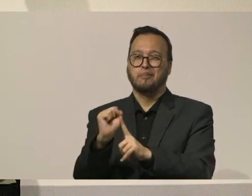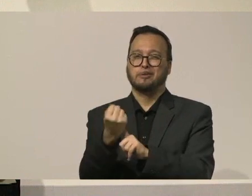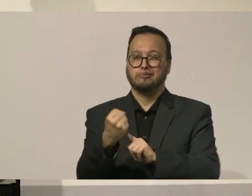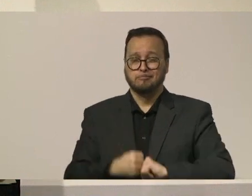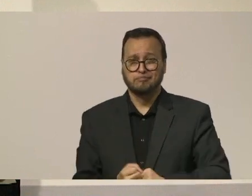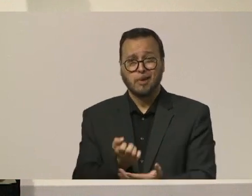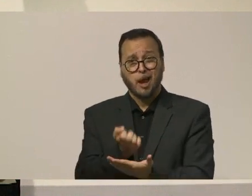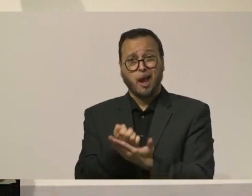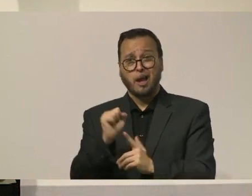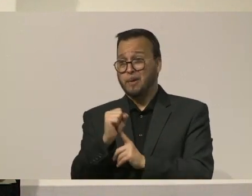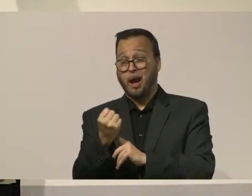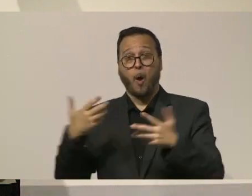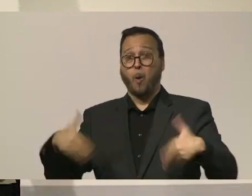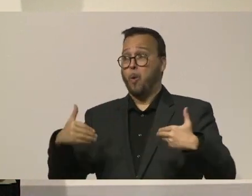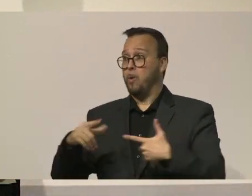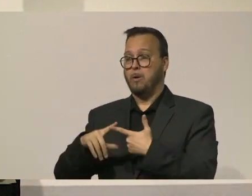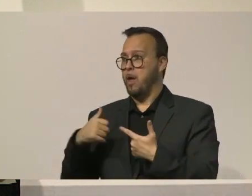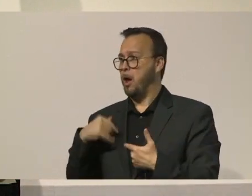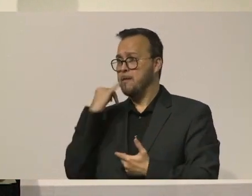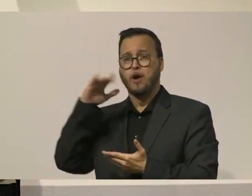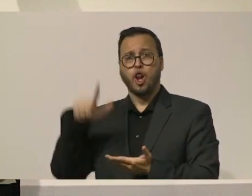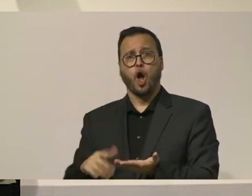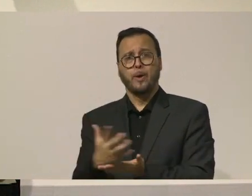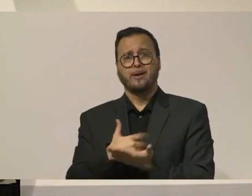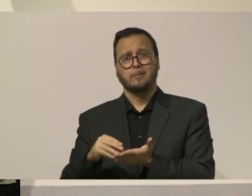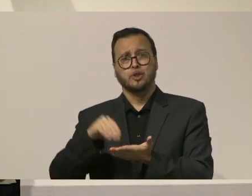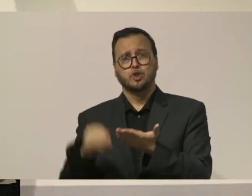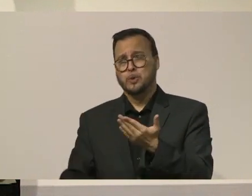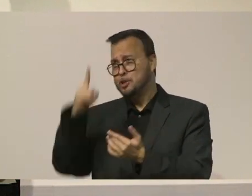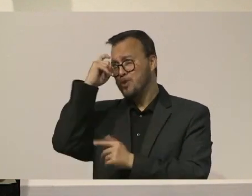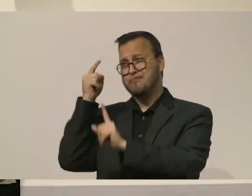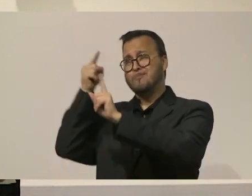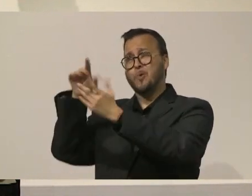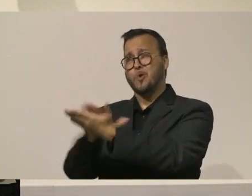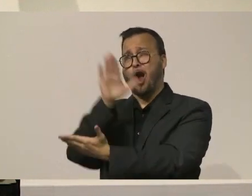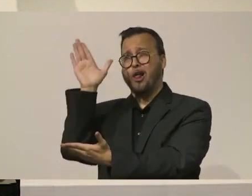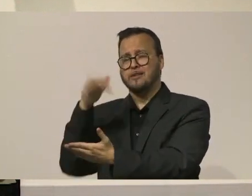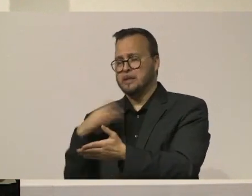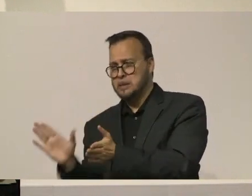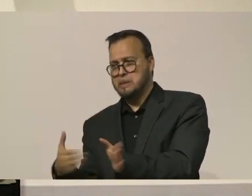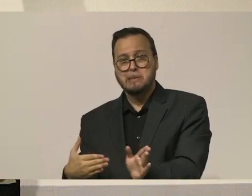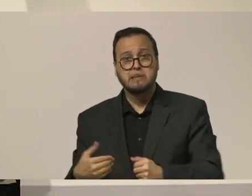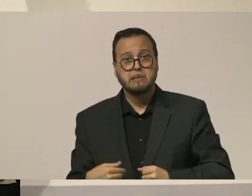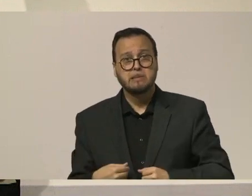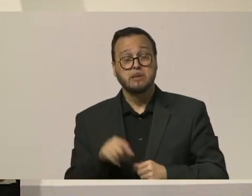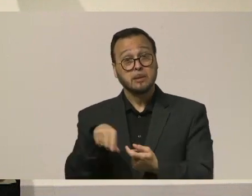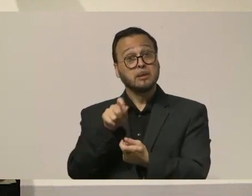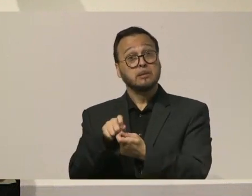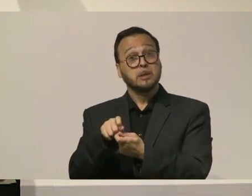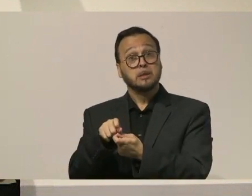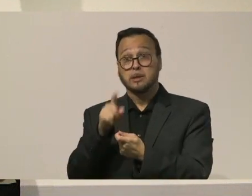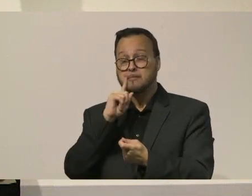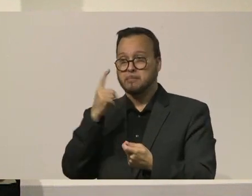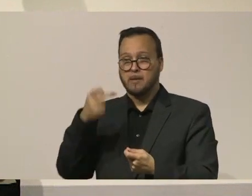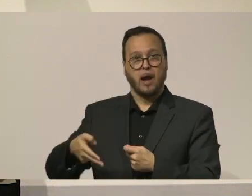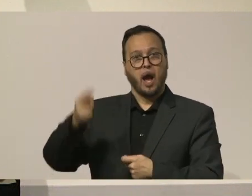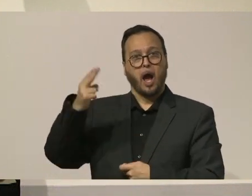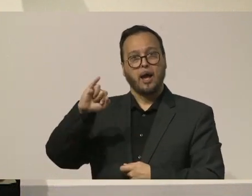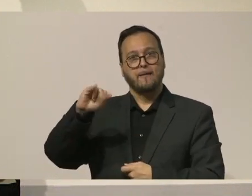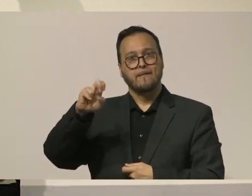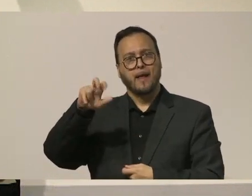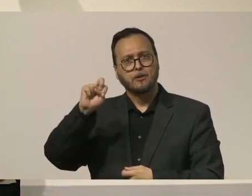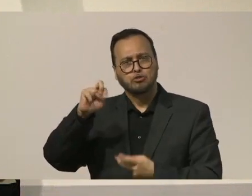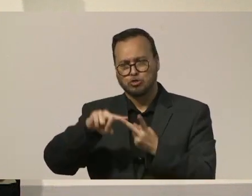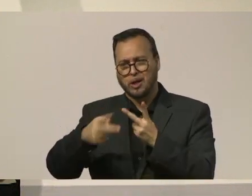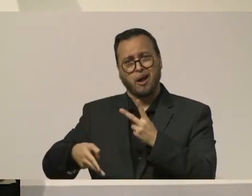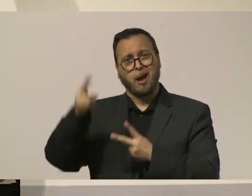economic conditions that can derail a low-income student's dreams of going to college, specifically high inflation and the high cost